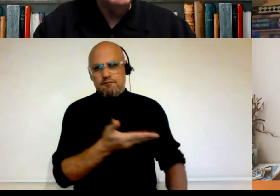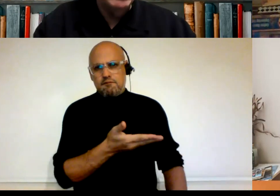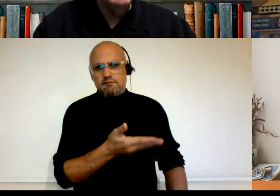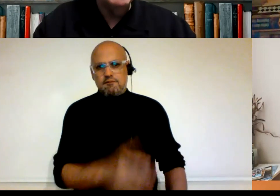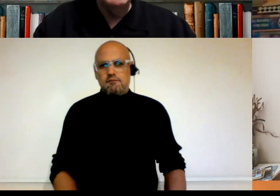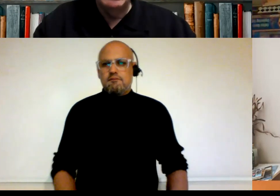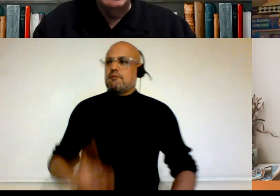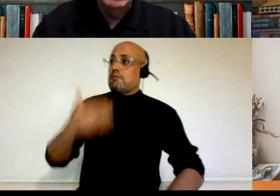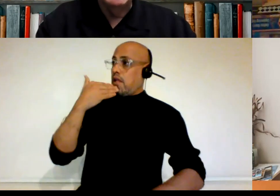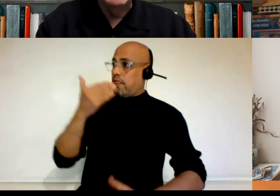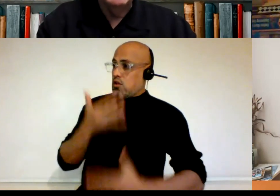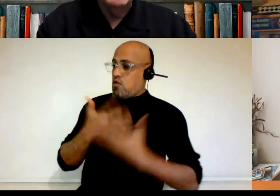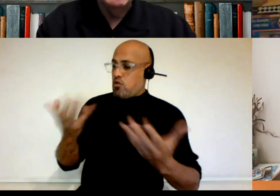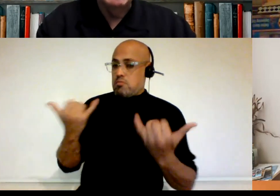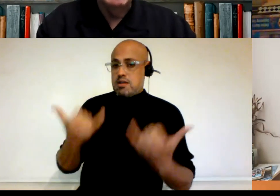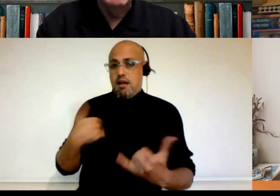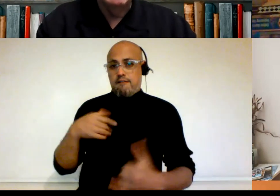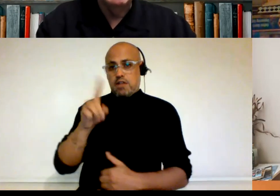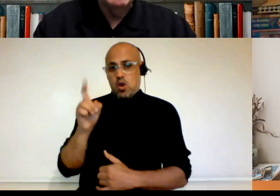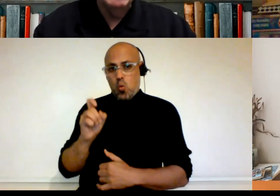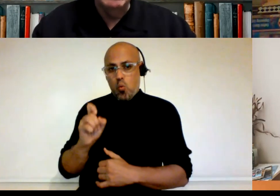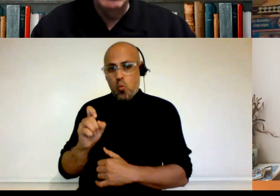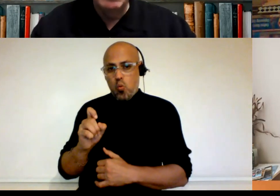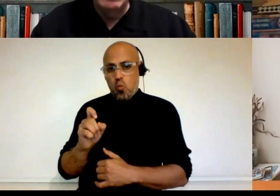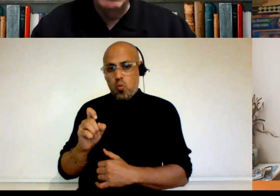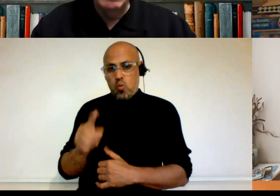Thank you very much. Now we'll have questions. Muchísimas.